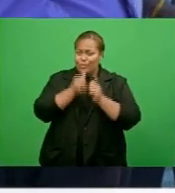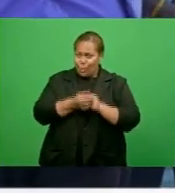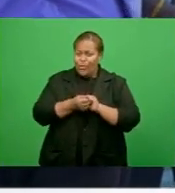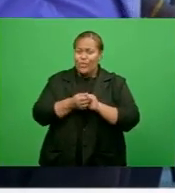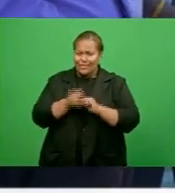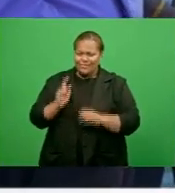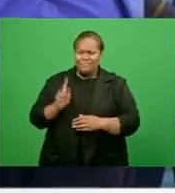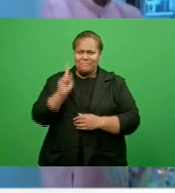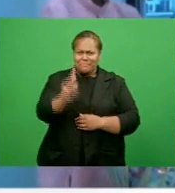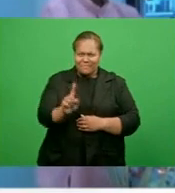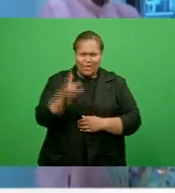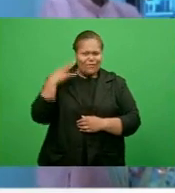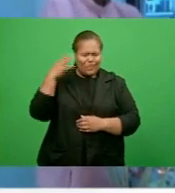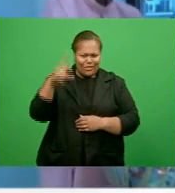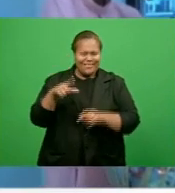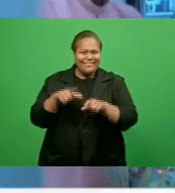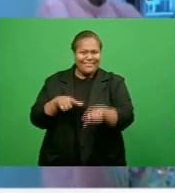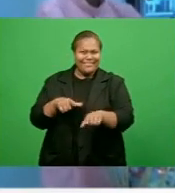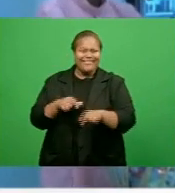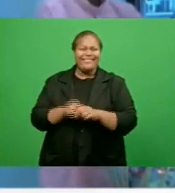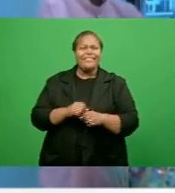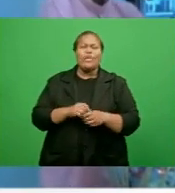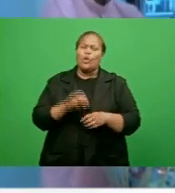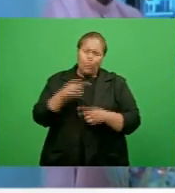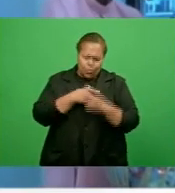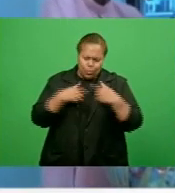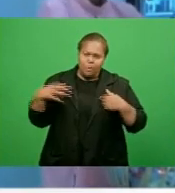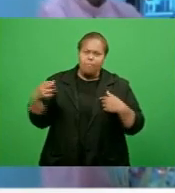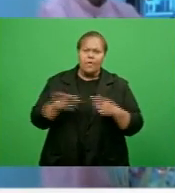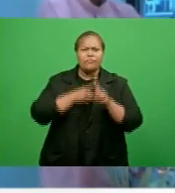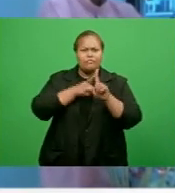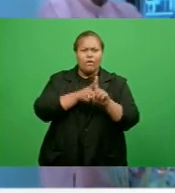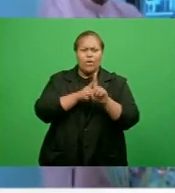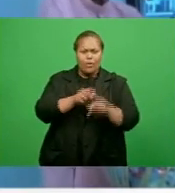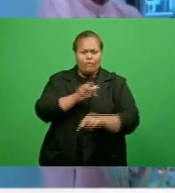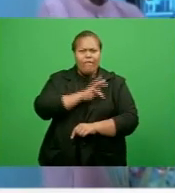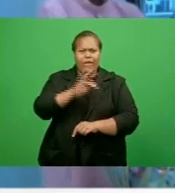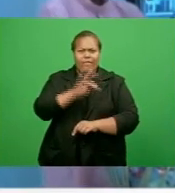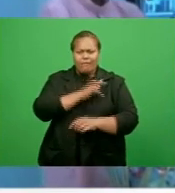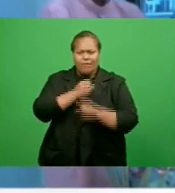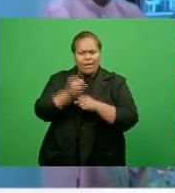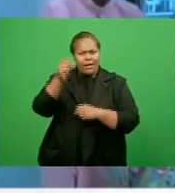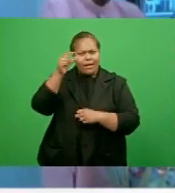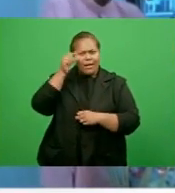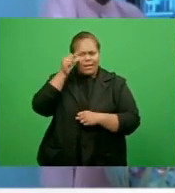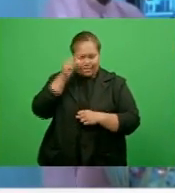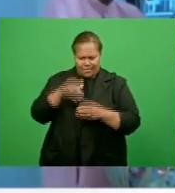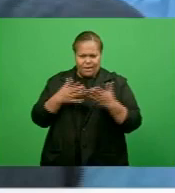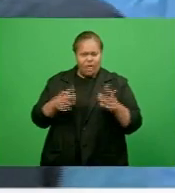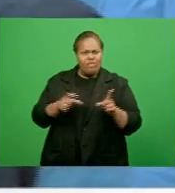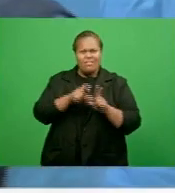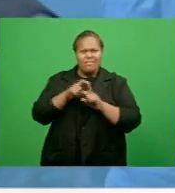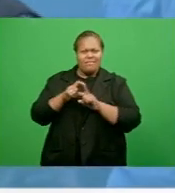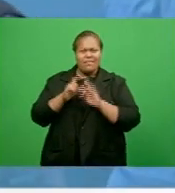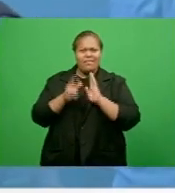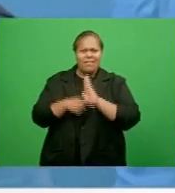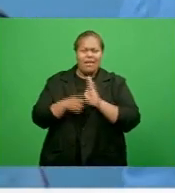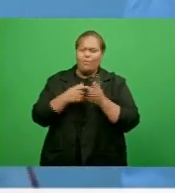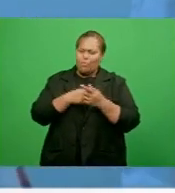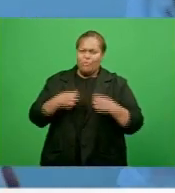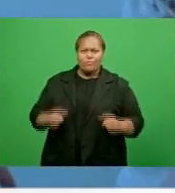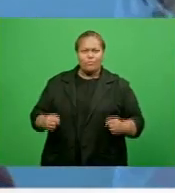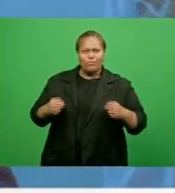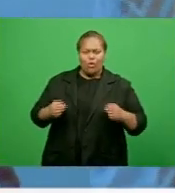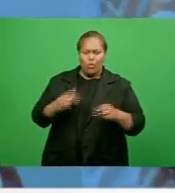event, says we must follow in Gandhi's way of faith during this difficult time. He says we must be steadfast and work in unity